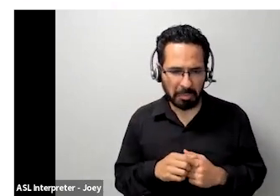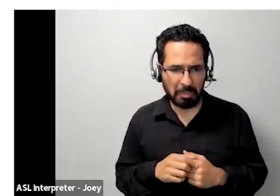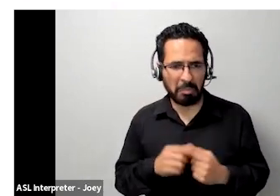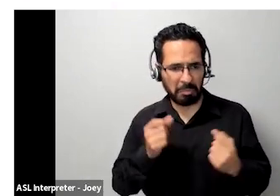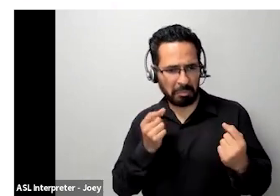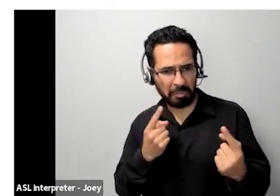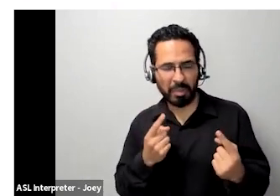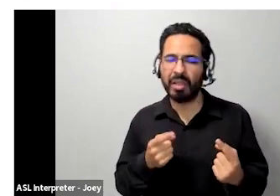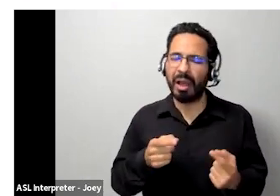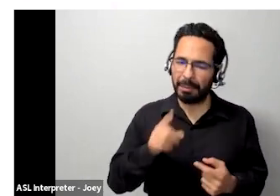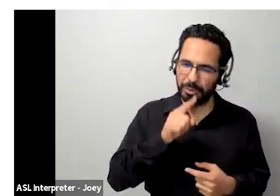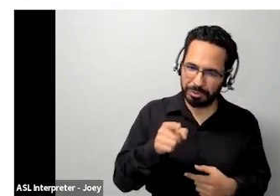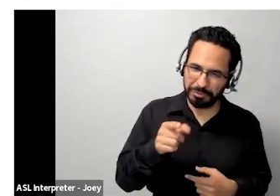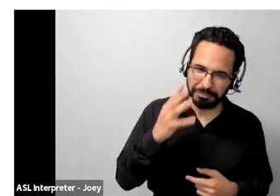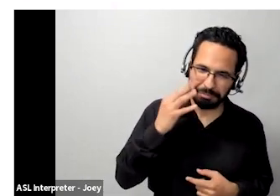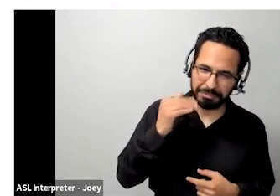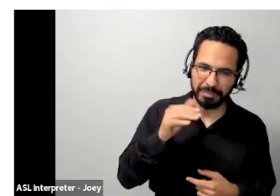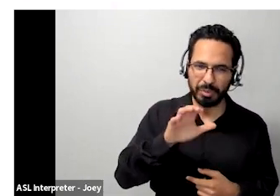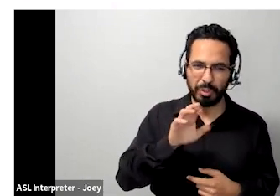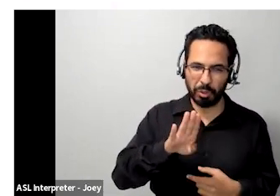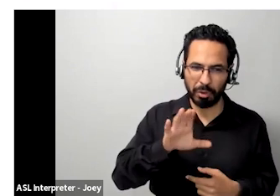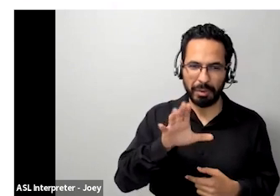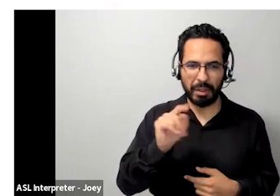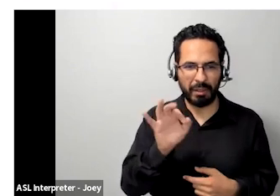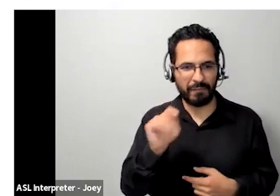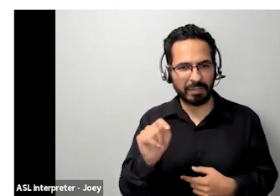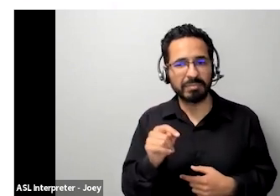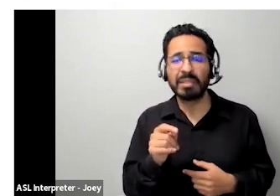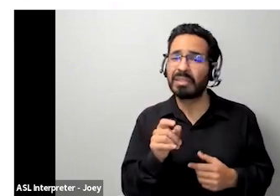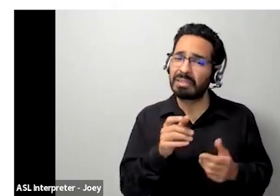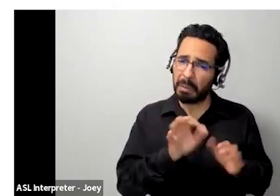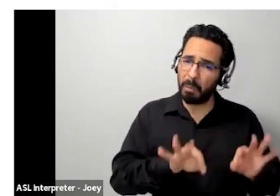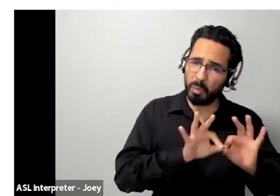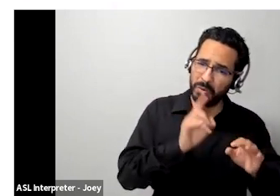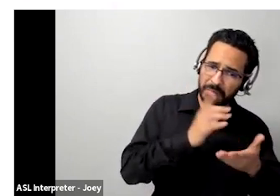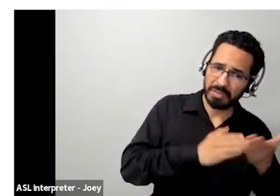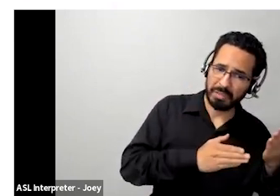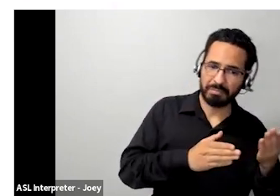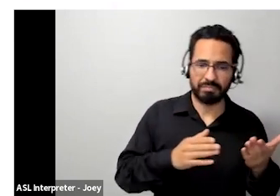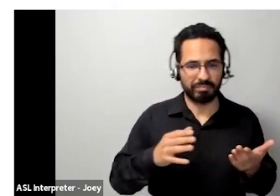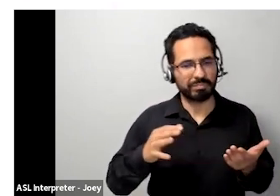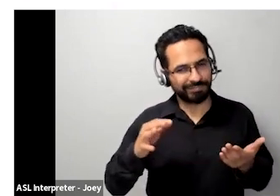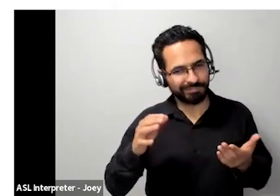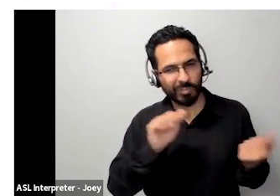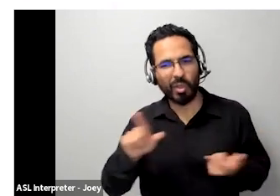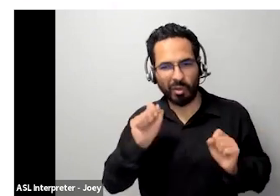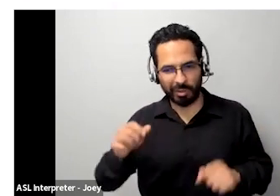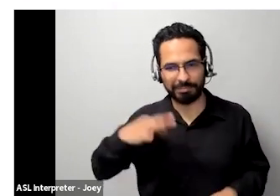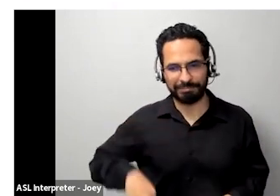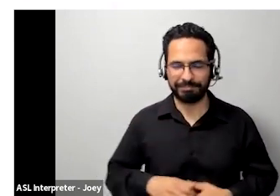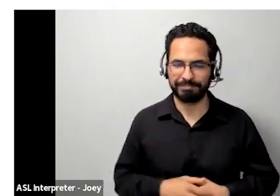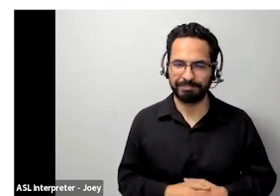seen the curb cut effect, and that it's essential for some, but useful for all. But this is something that instantly can create